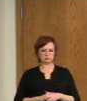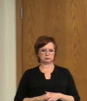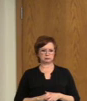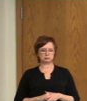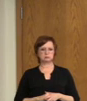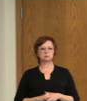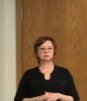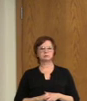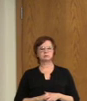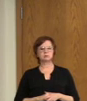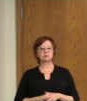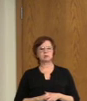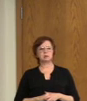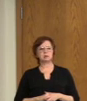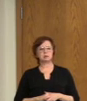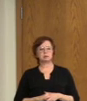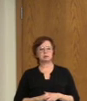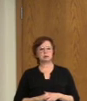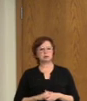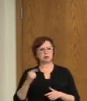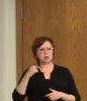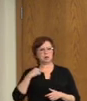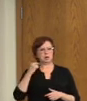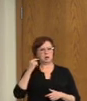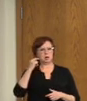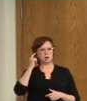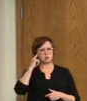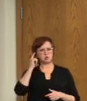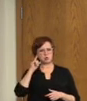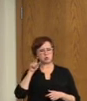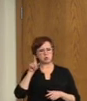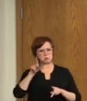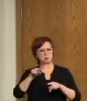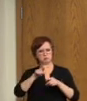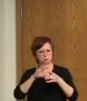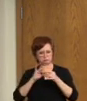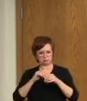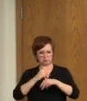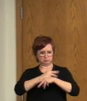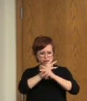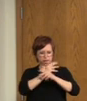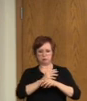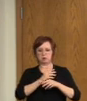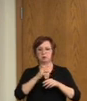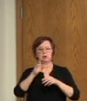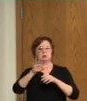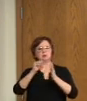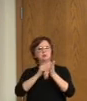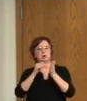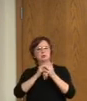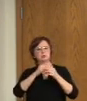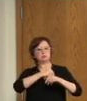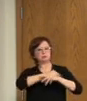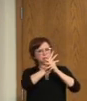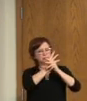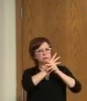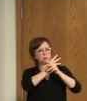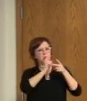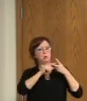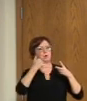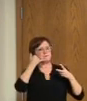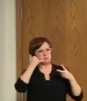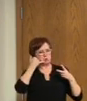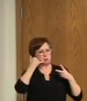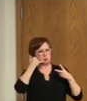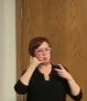I've also heard from healthcare practitioners that while virtual care has been useful in some cases, it hasn't allowed them to reach everyone they need to reach. I'm